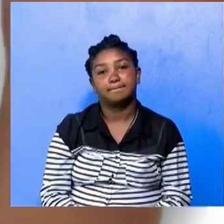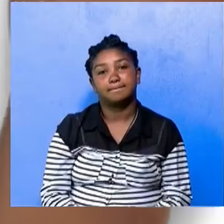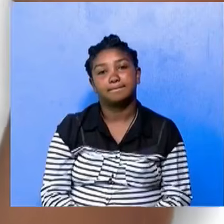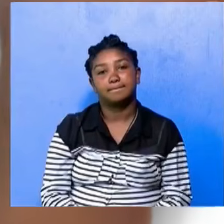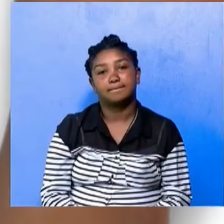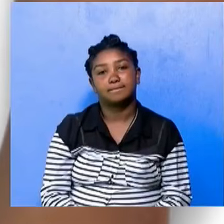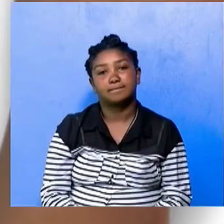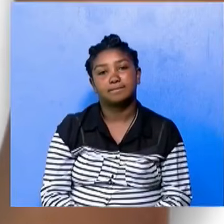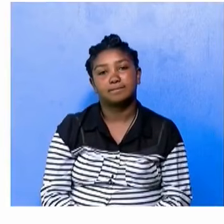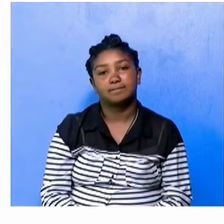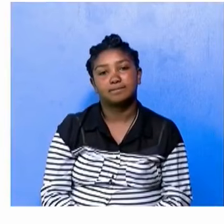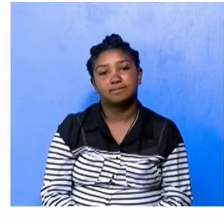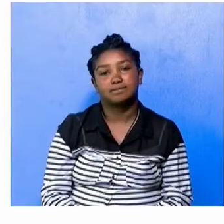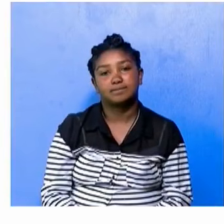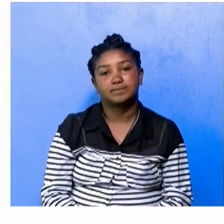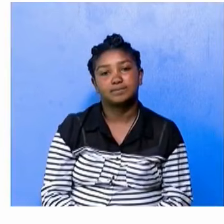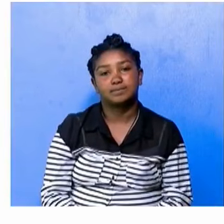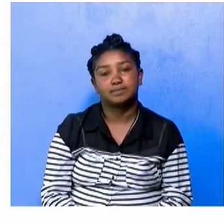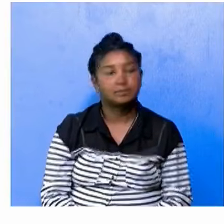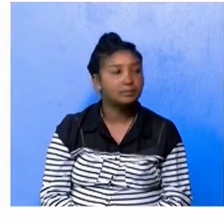Here are some words mentioned here.